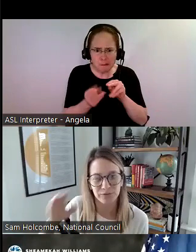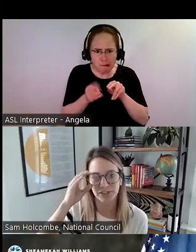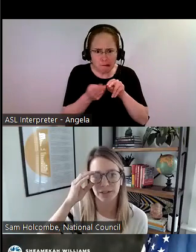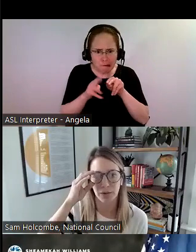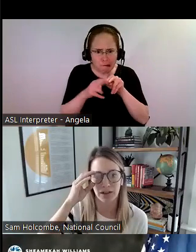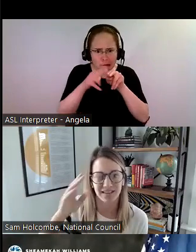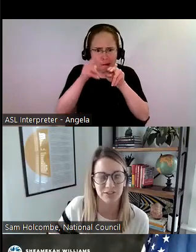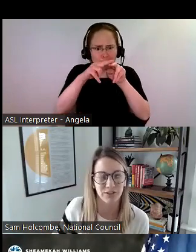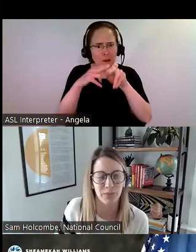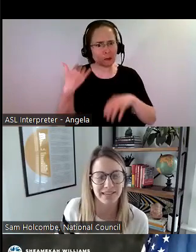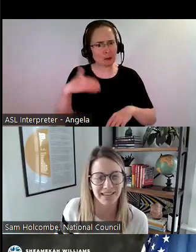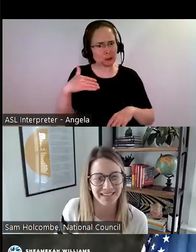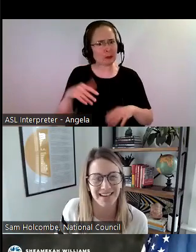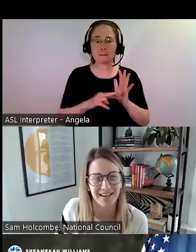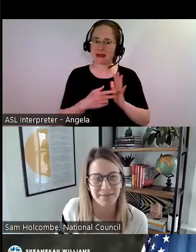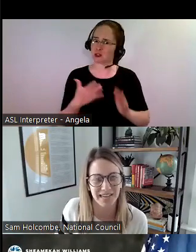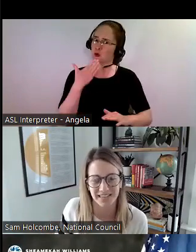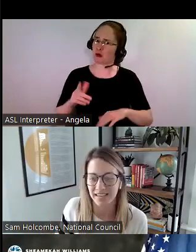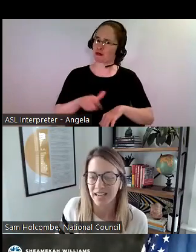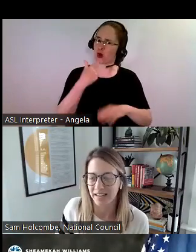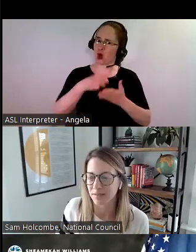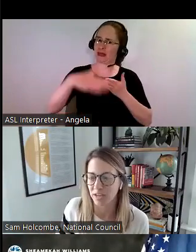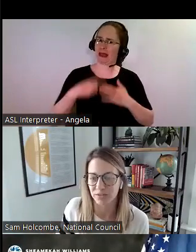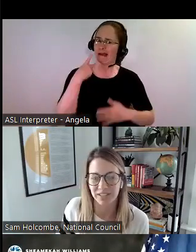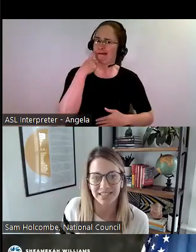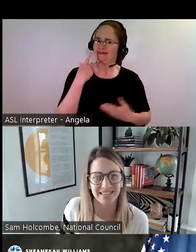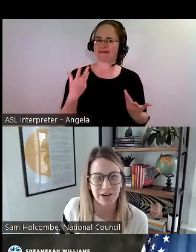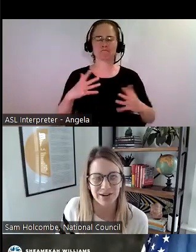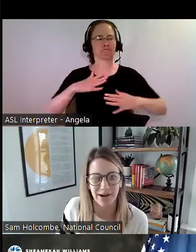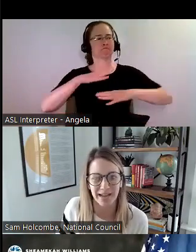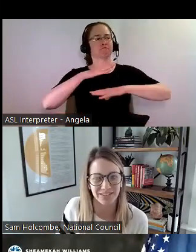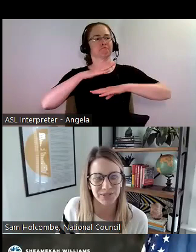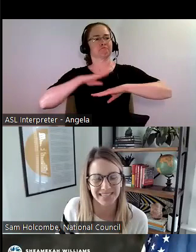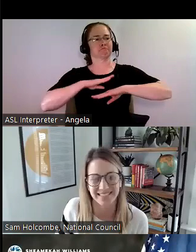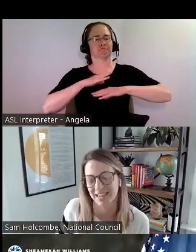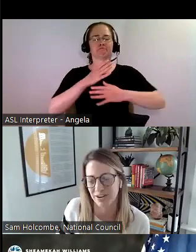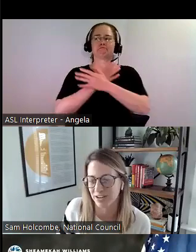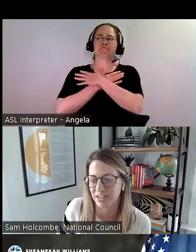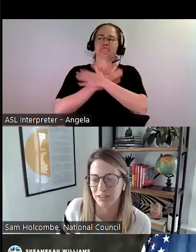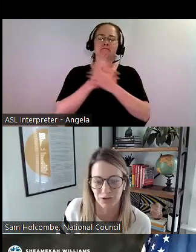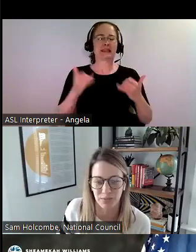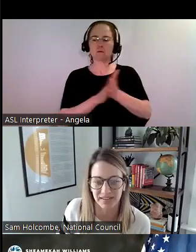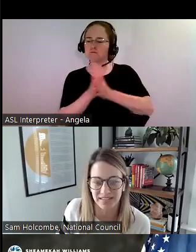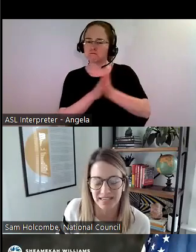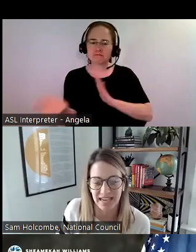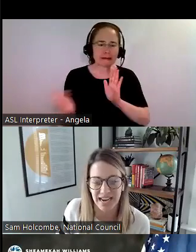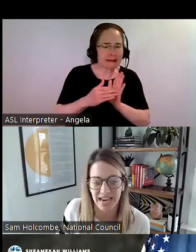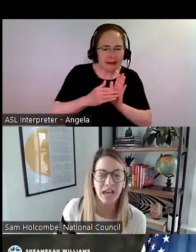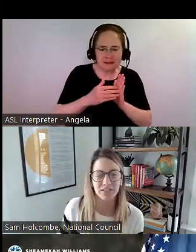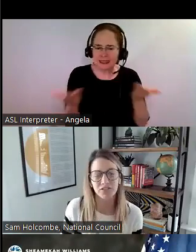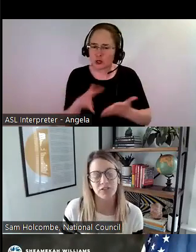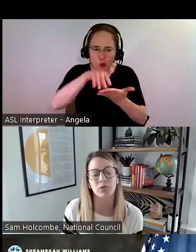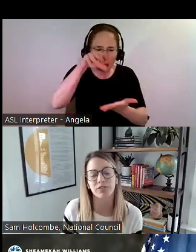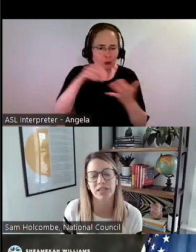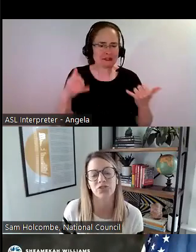which means hopefully you all had a good long weekend and had some restfulness and are now back to it and are here to learn with us